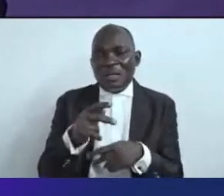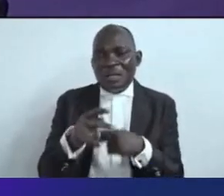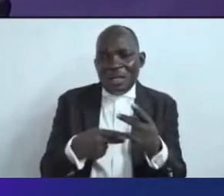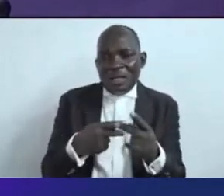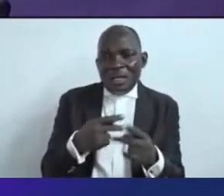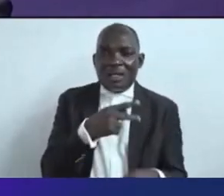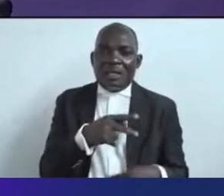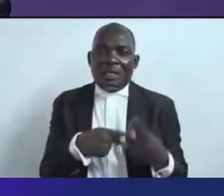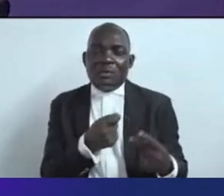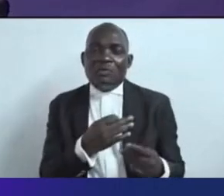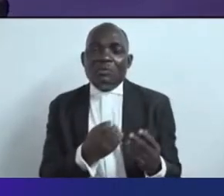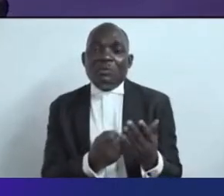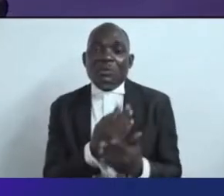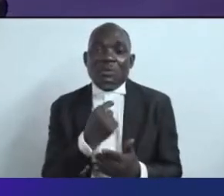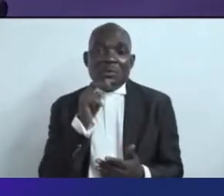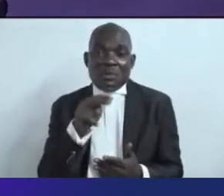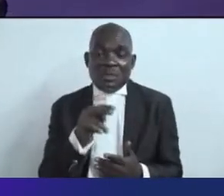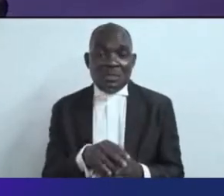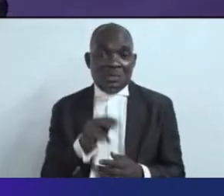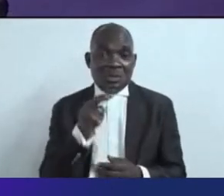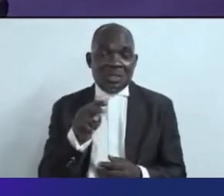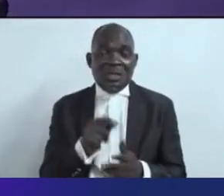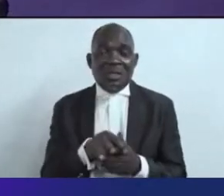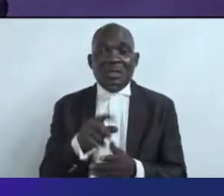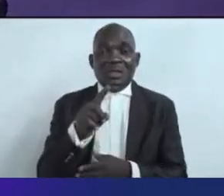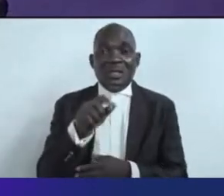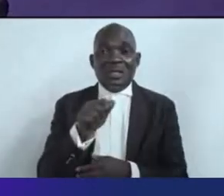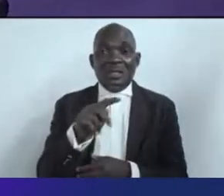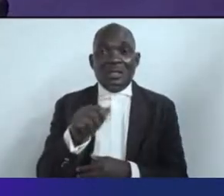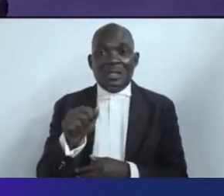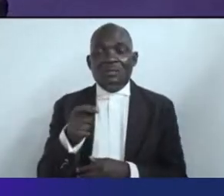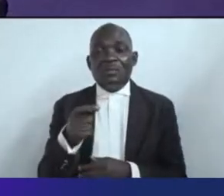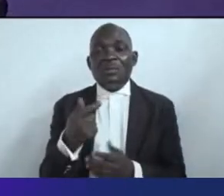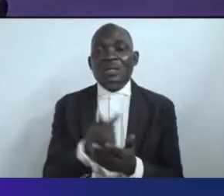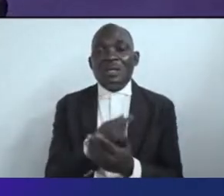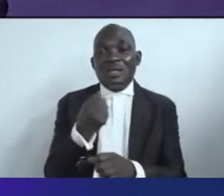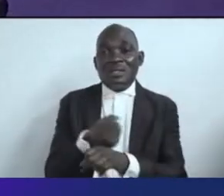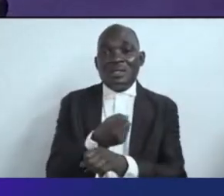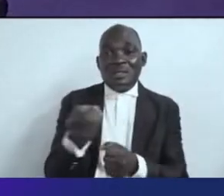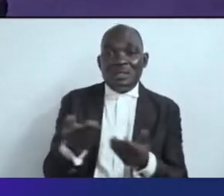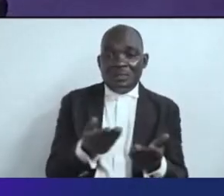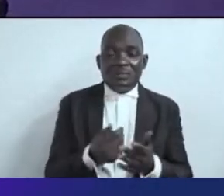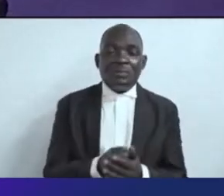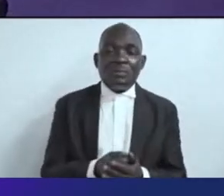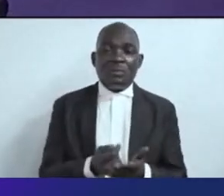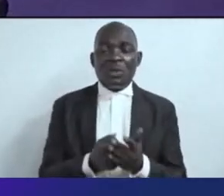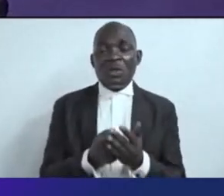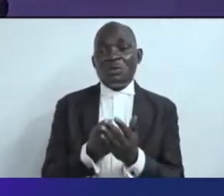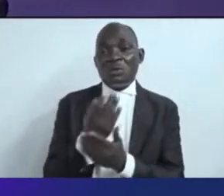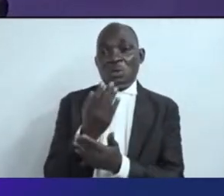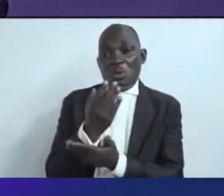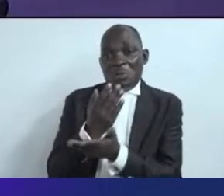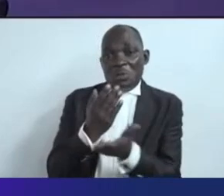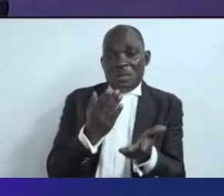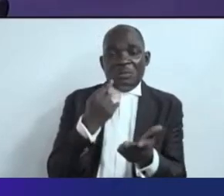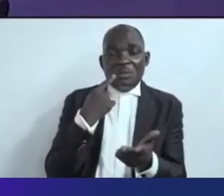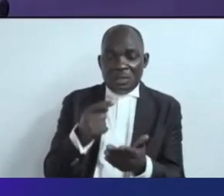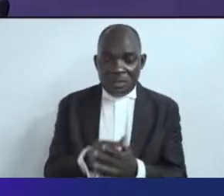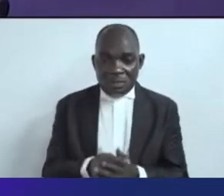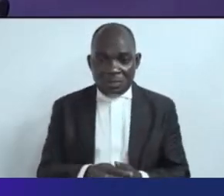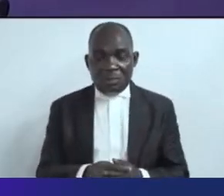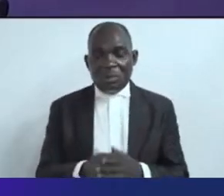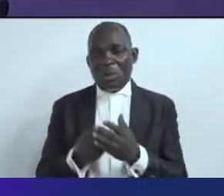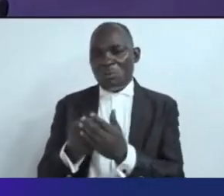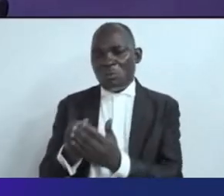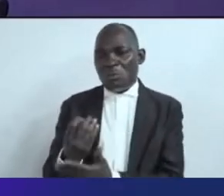growth that we are seeing. If you look at the data from the Ghana Statistical Service, go in there and you see that the